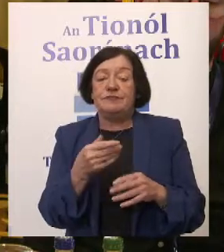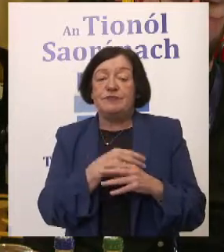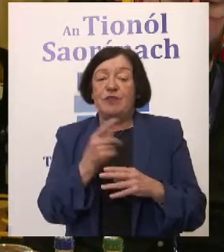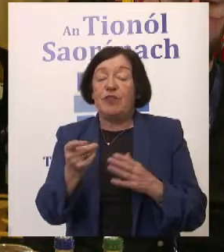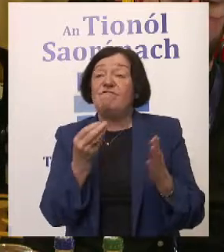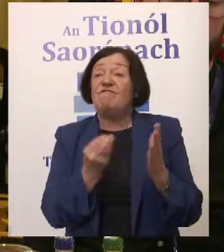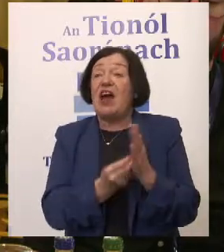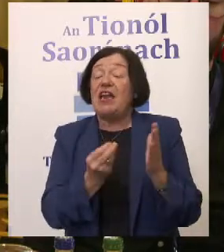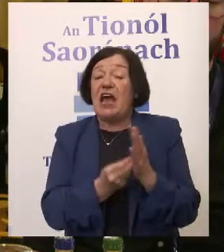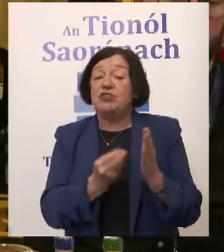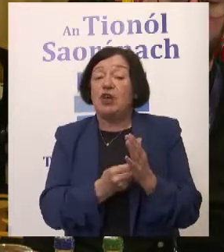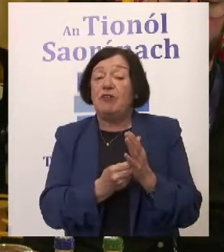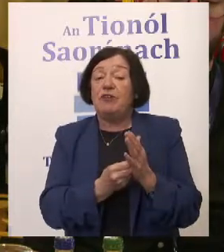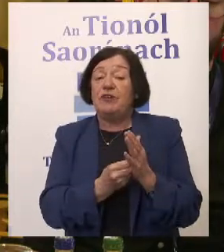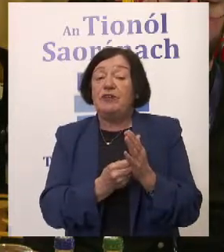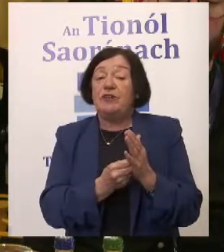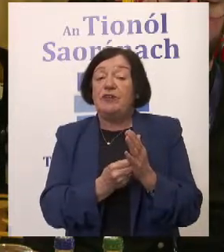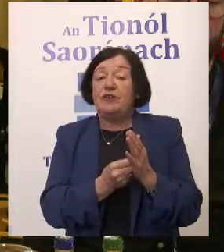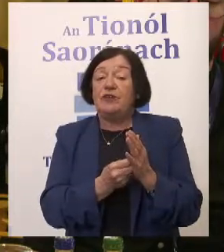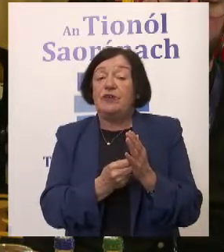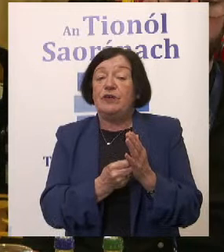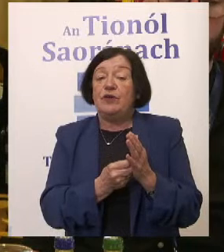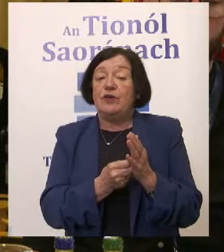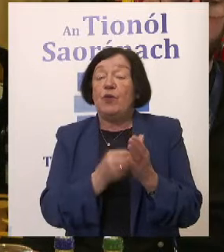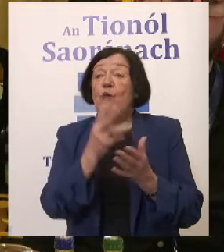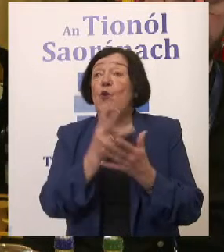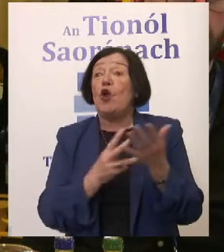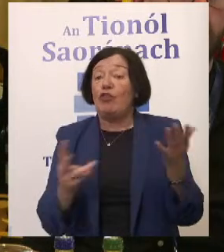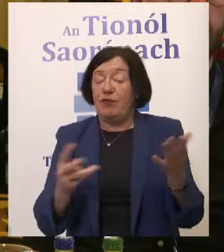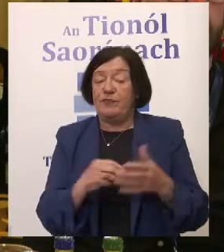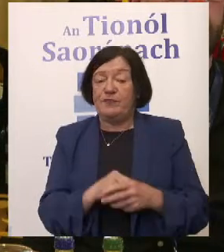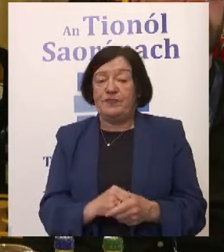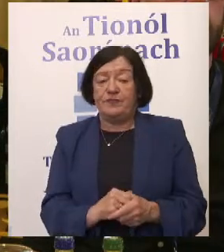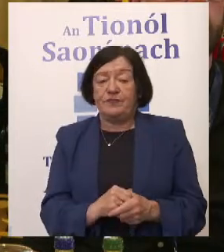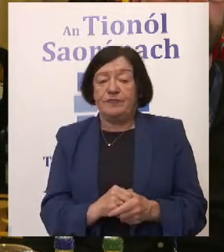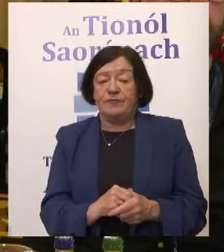financial work? Yeah.